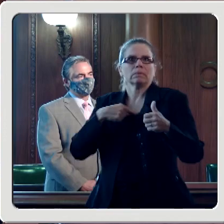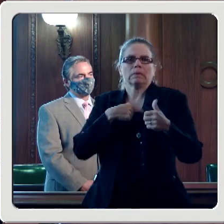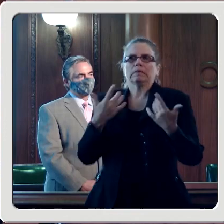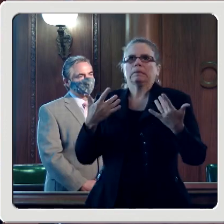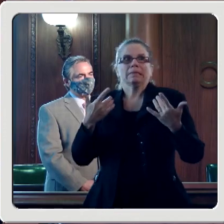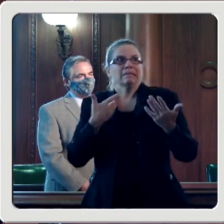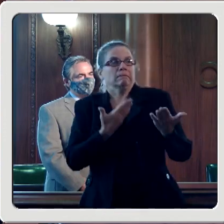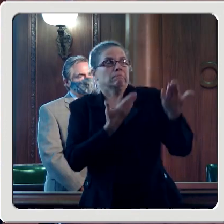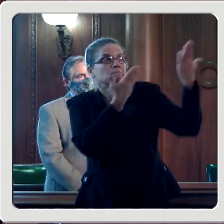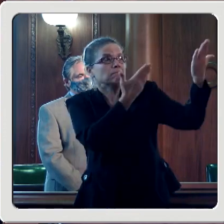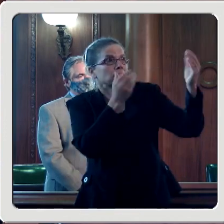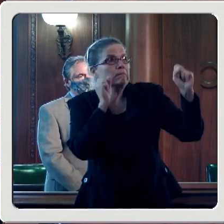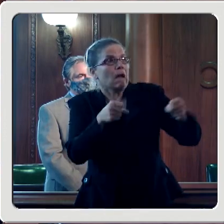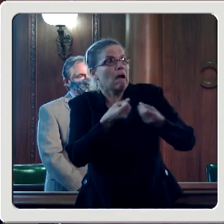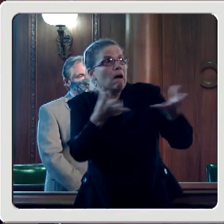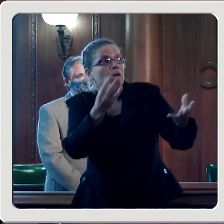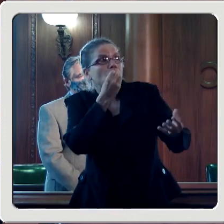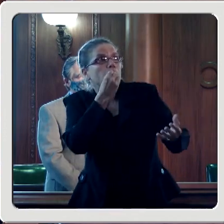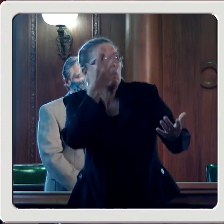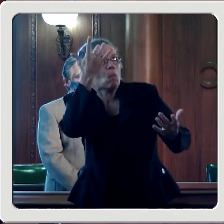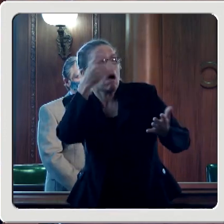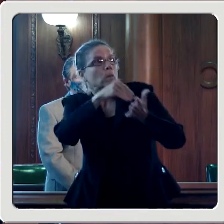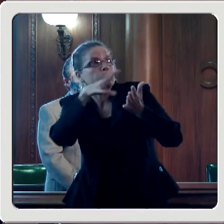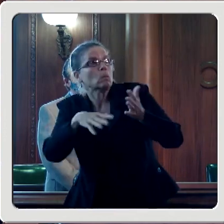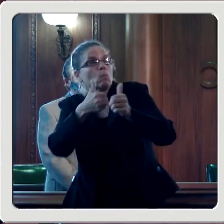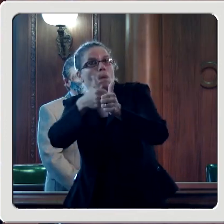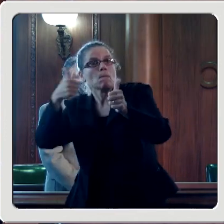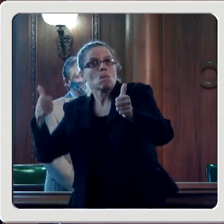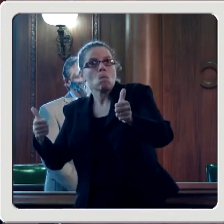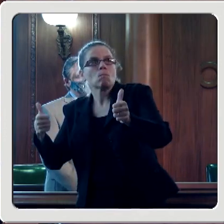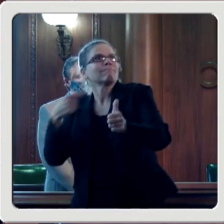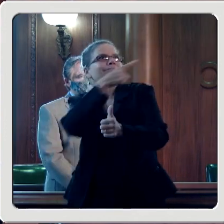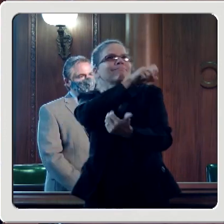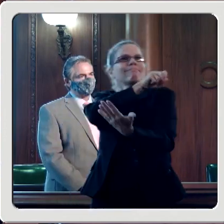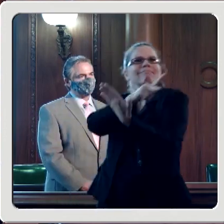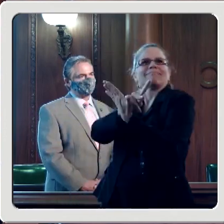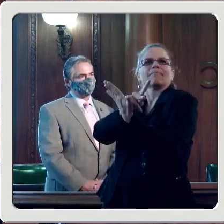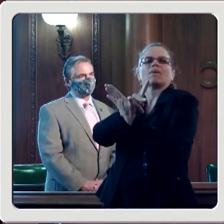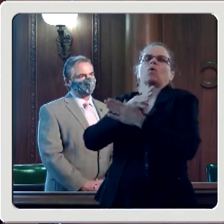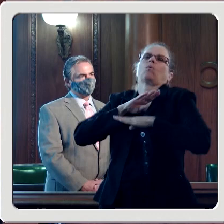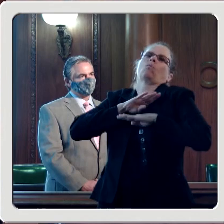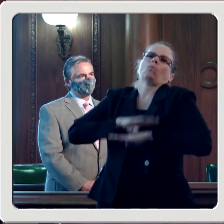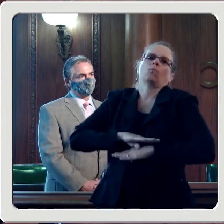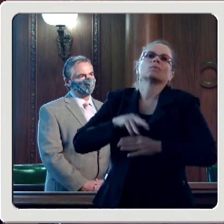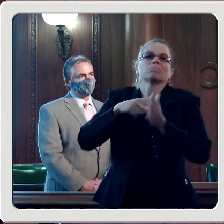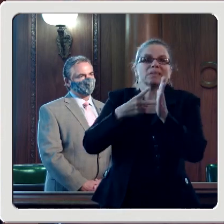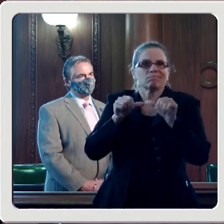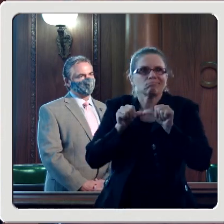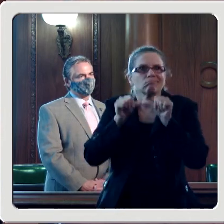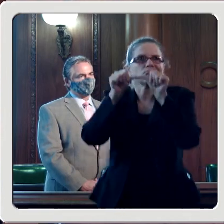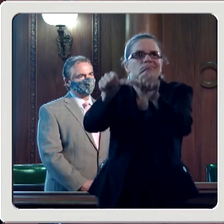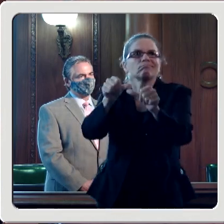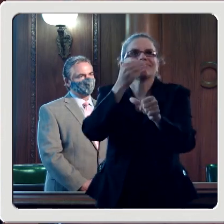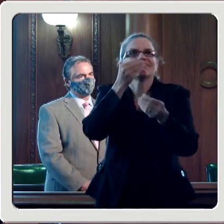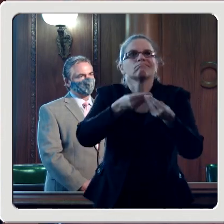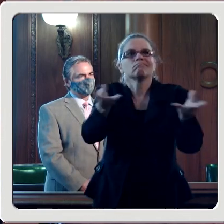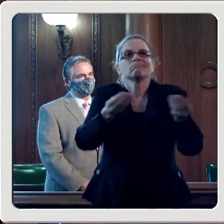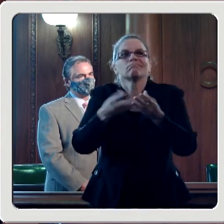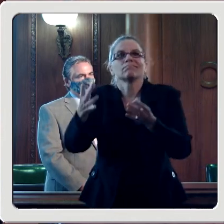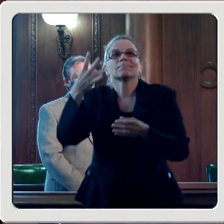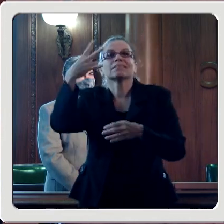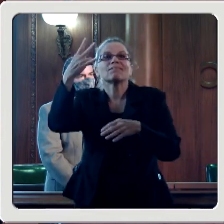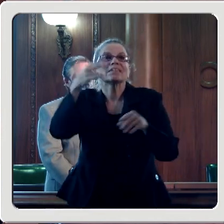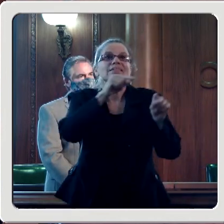we're going to continue with our meals program that's been so effective in all 17 sites during the period of